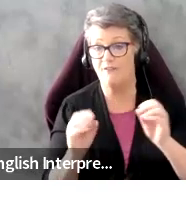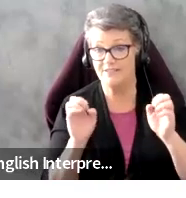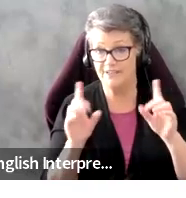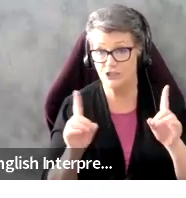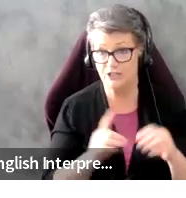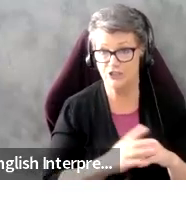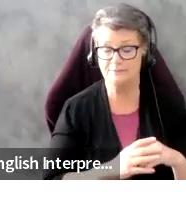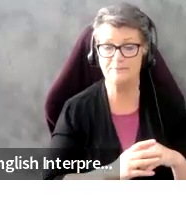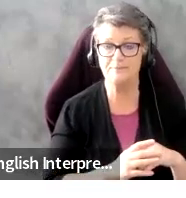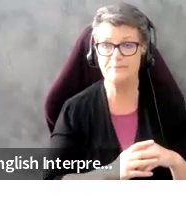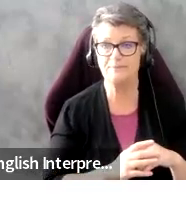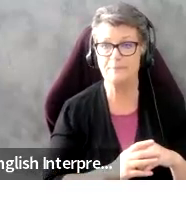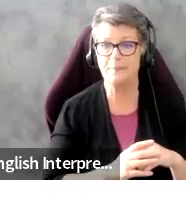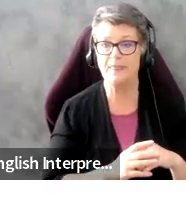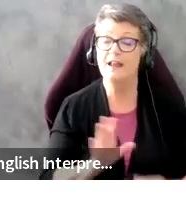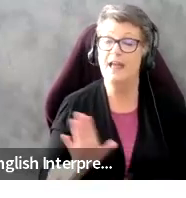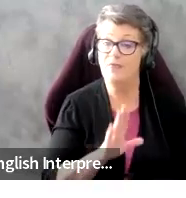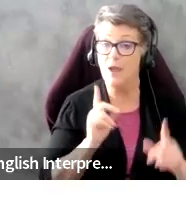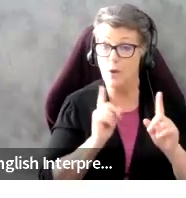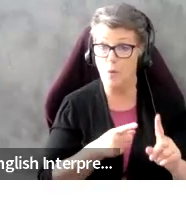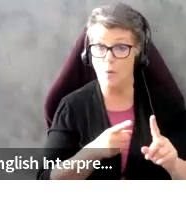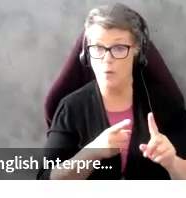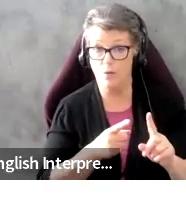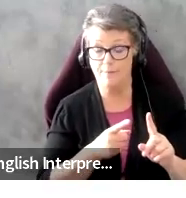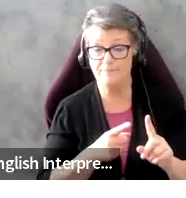Education. And their goal